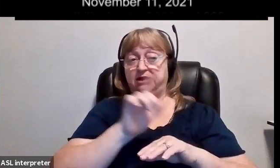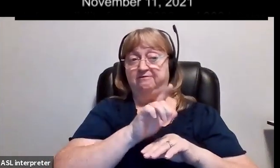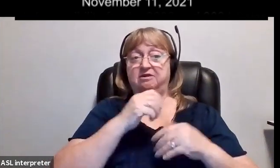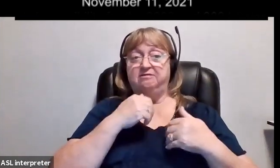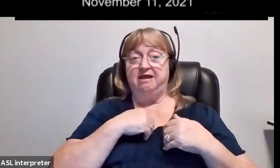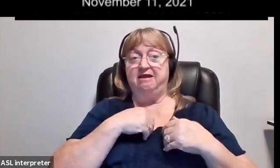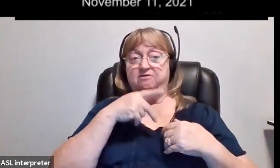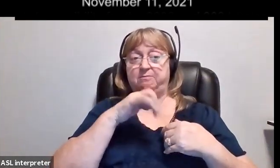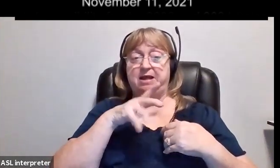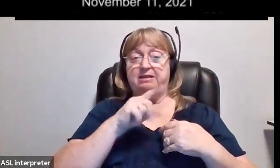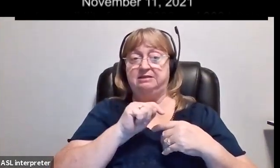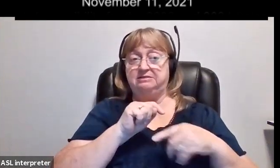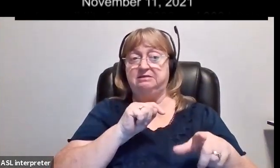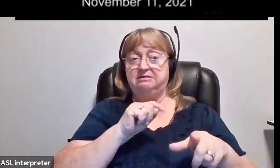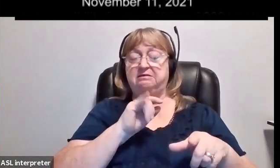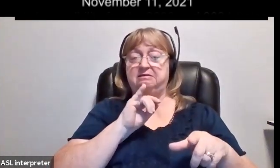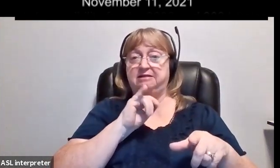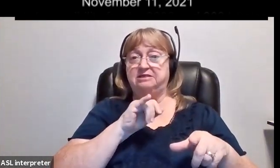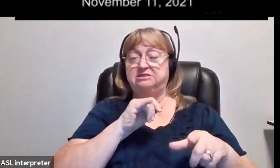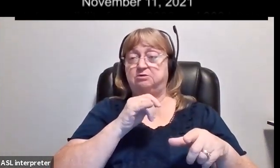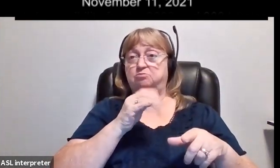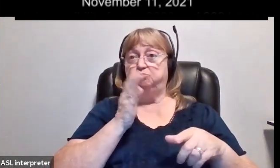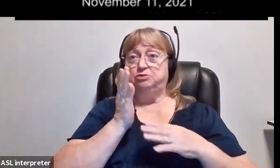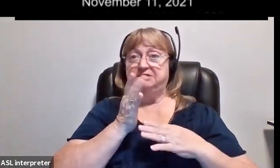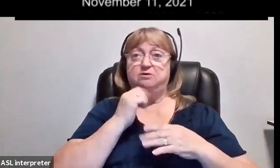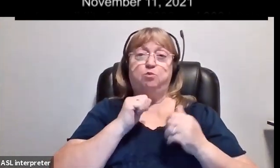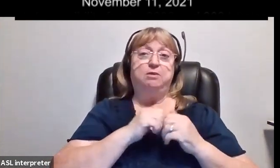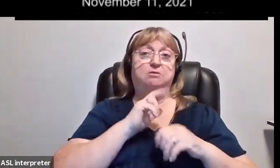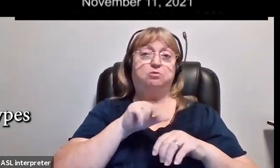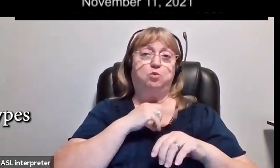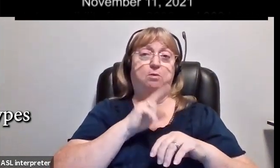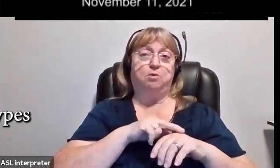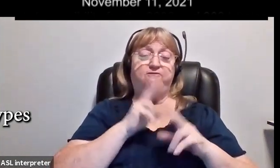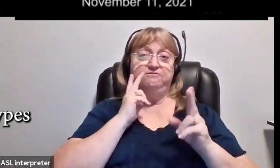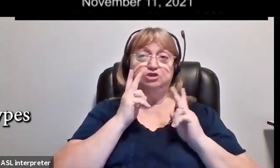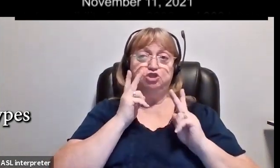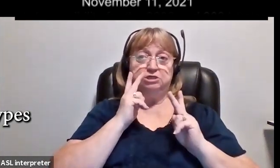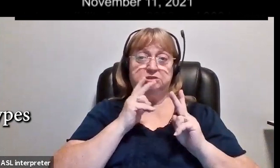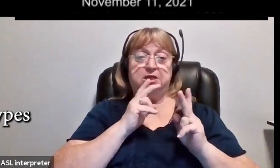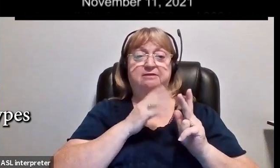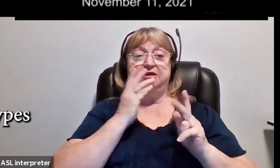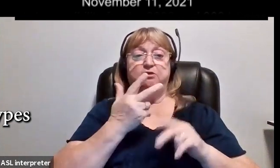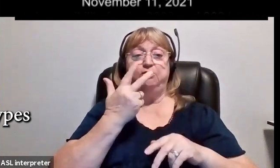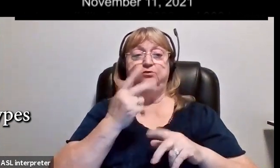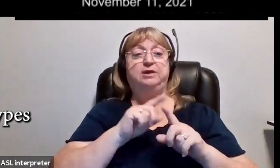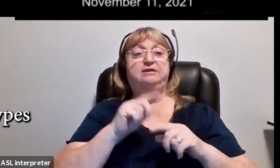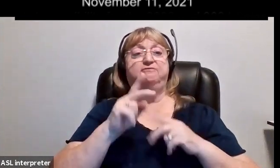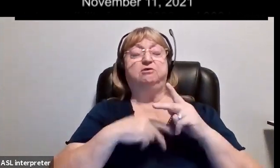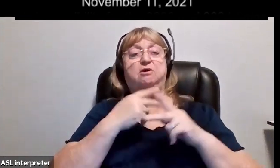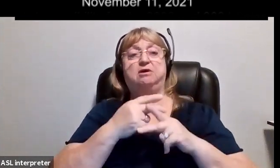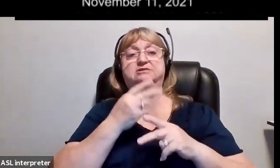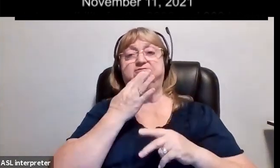palette as it's presented if you had normal vision. And then they have 3 different types of color